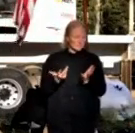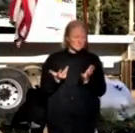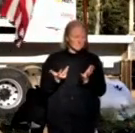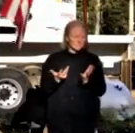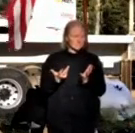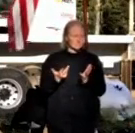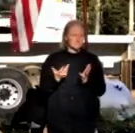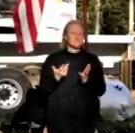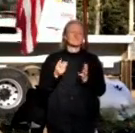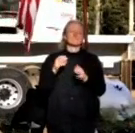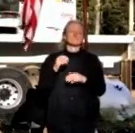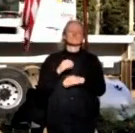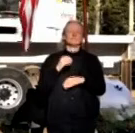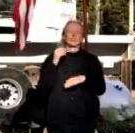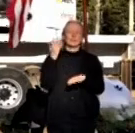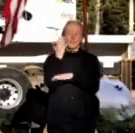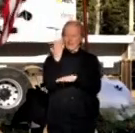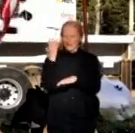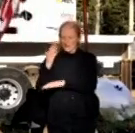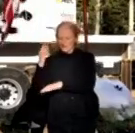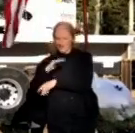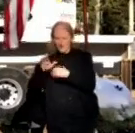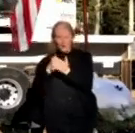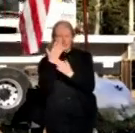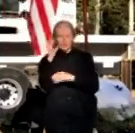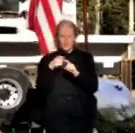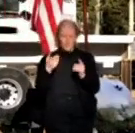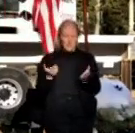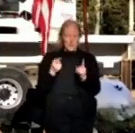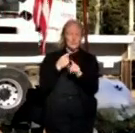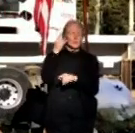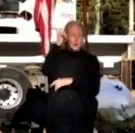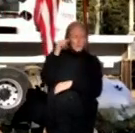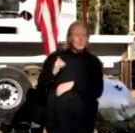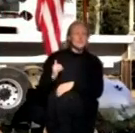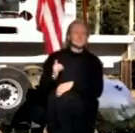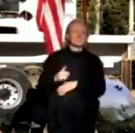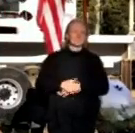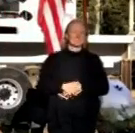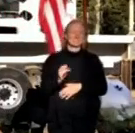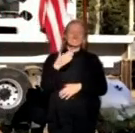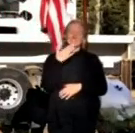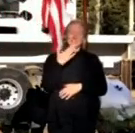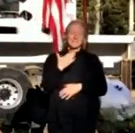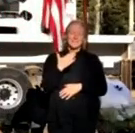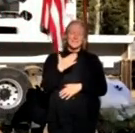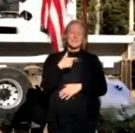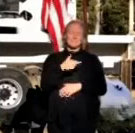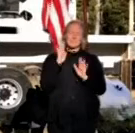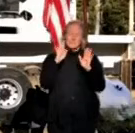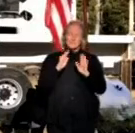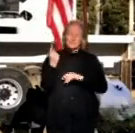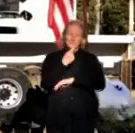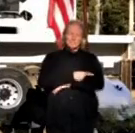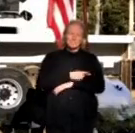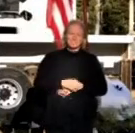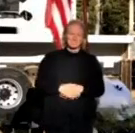cut every tree from here to California. Thanks a lot. This has been a great day for